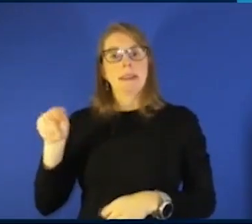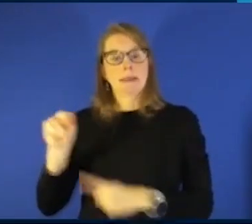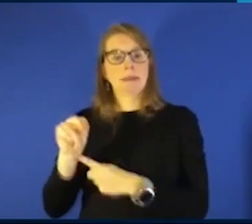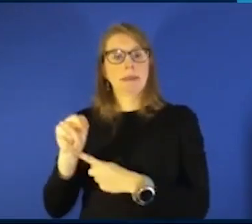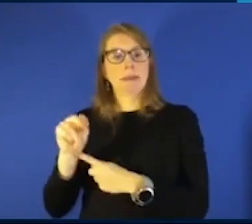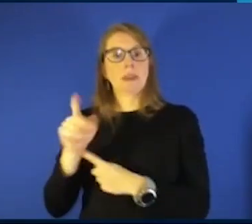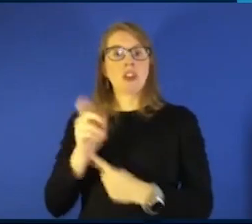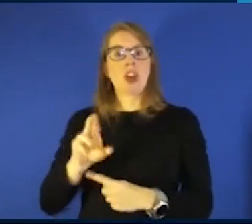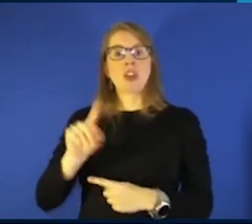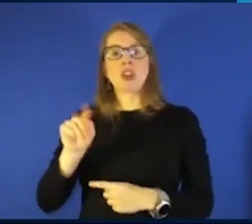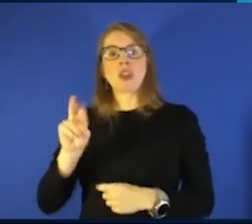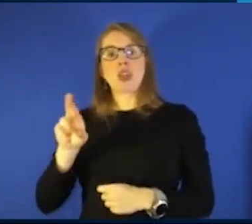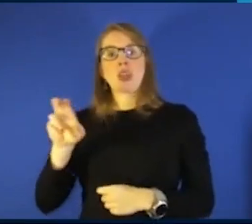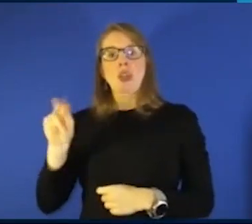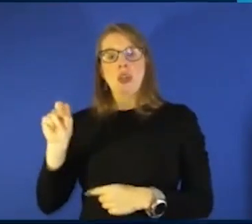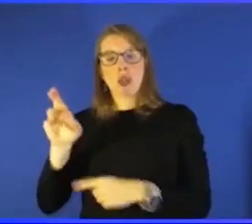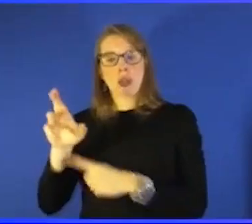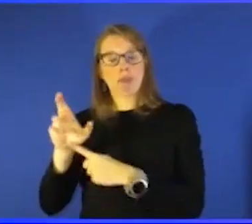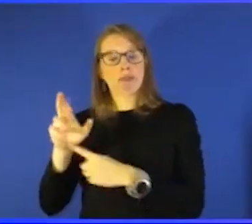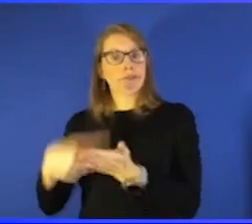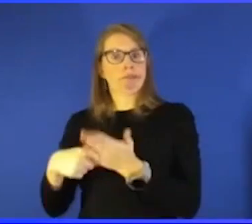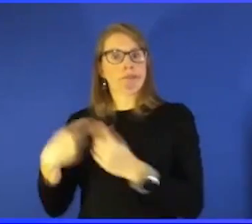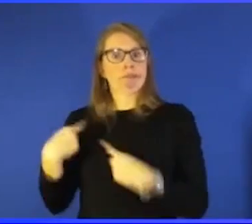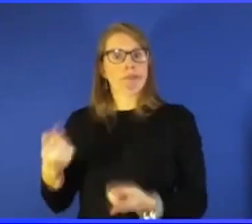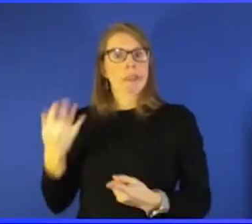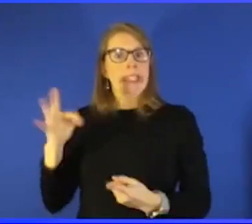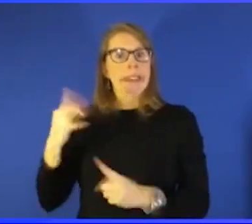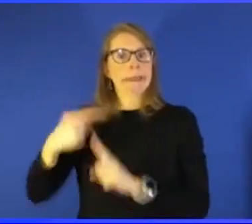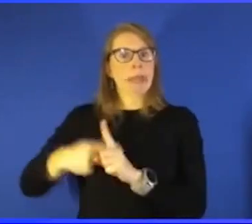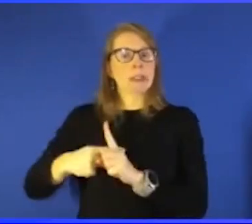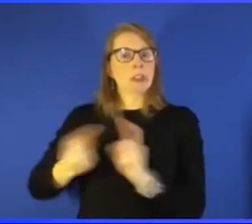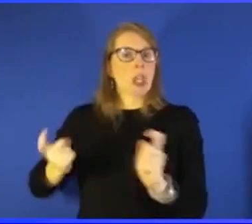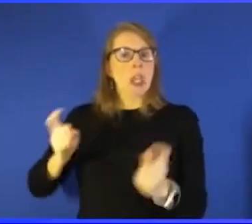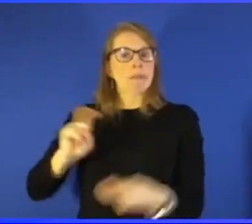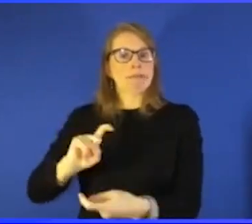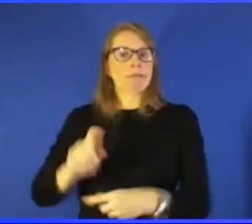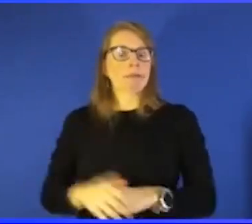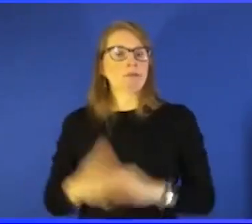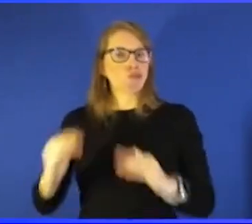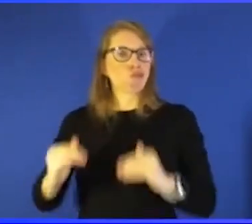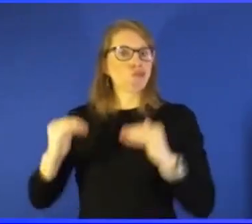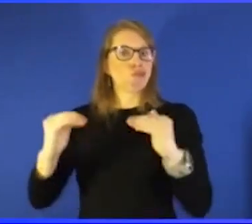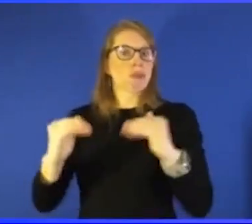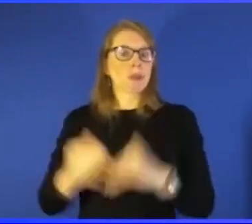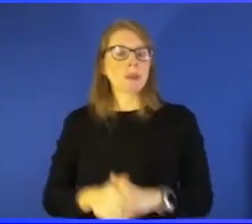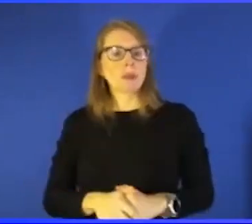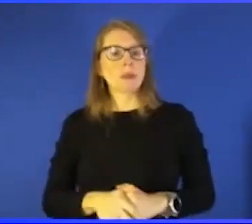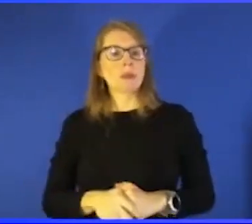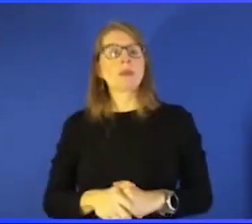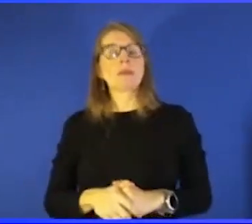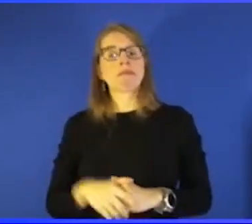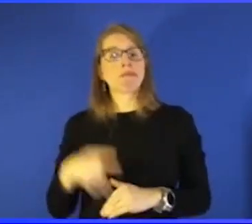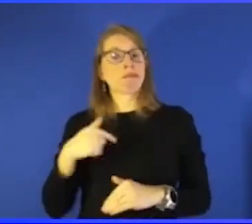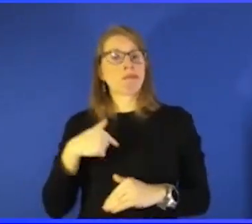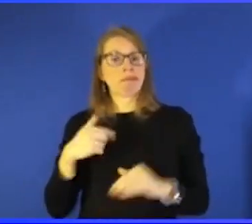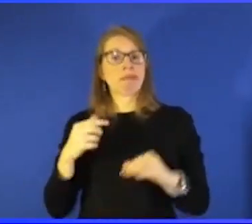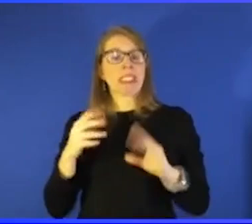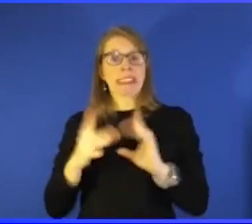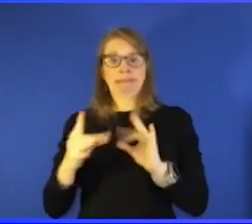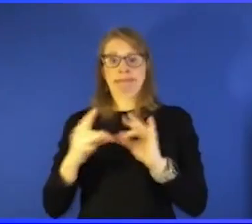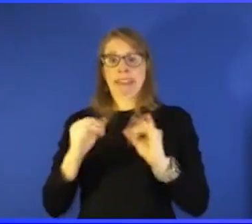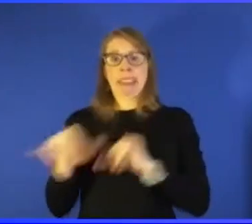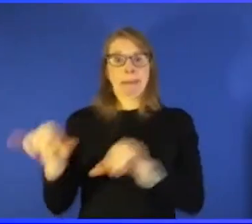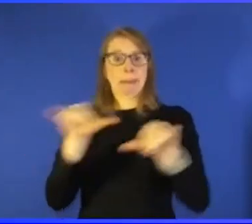come in 19 months. Yeah, absolutely. And I would echo his and other guests' statement. There is still time to gain immunity